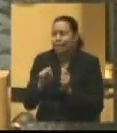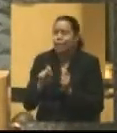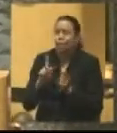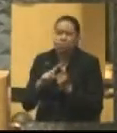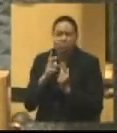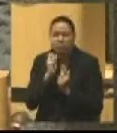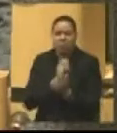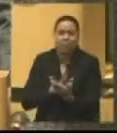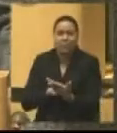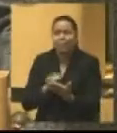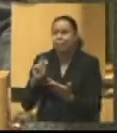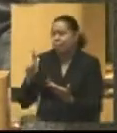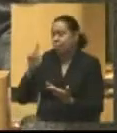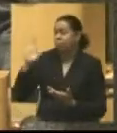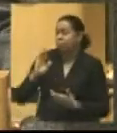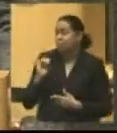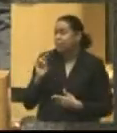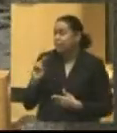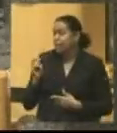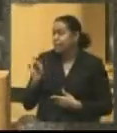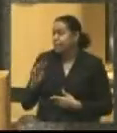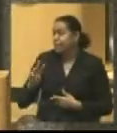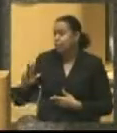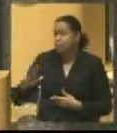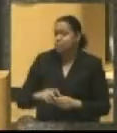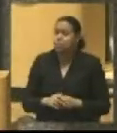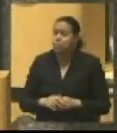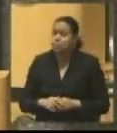cursing Abraham Lincoln back in January of 1863.